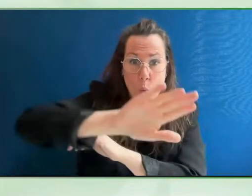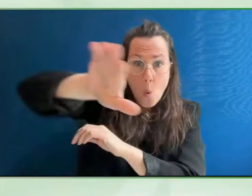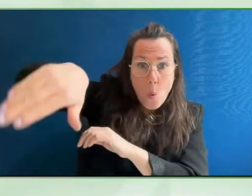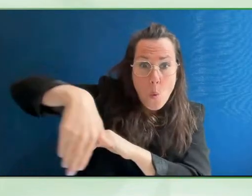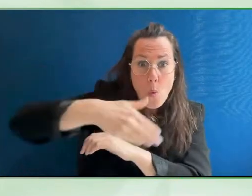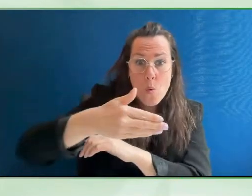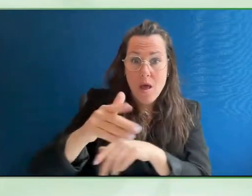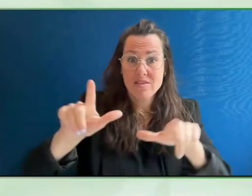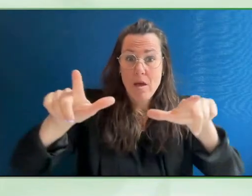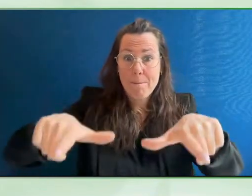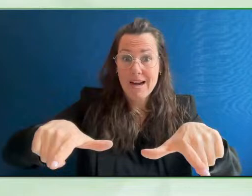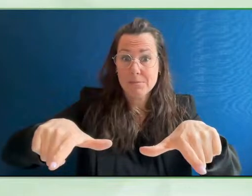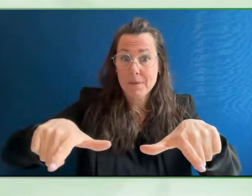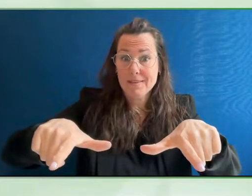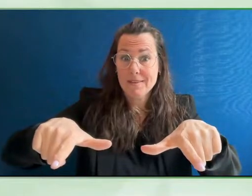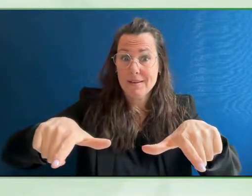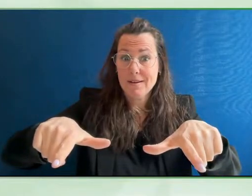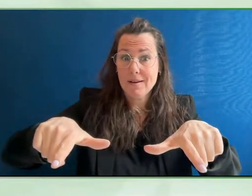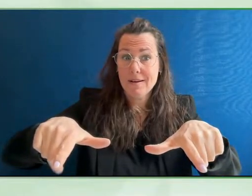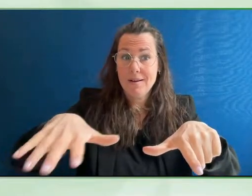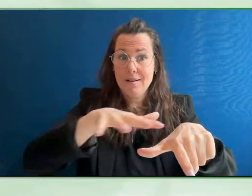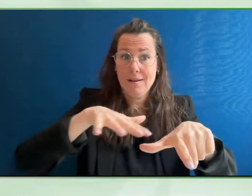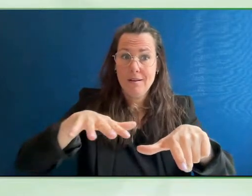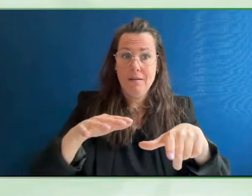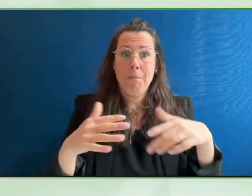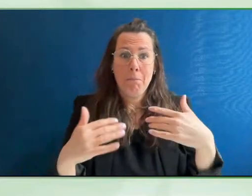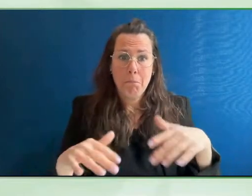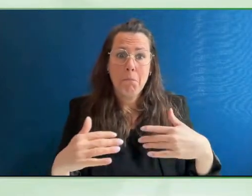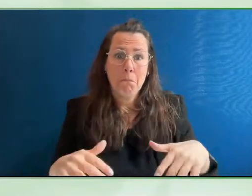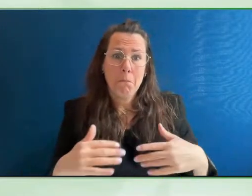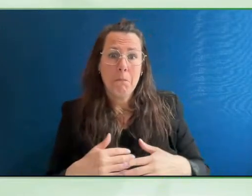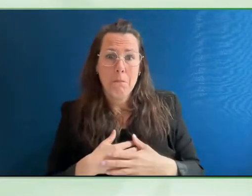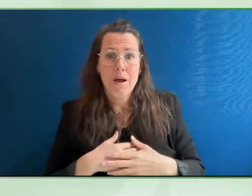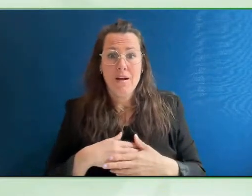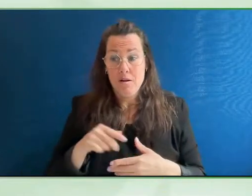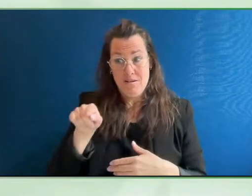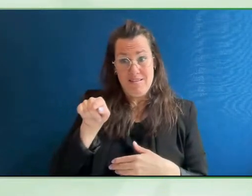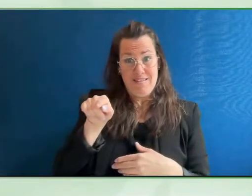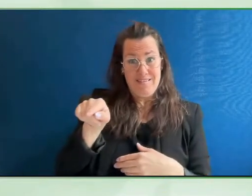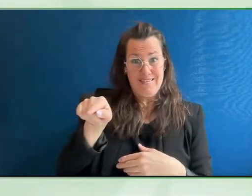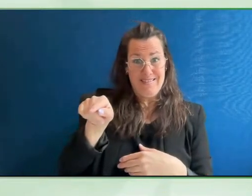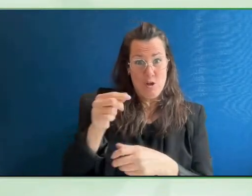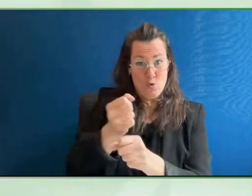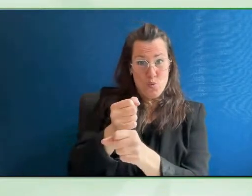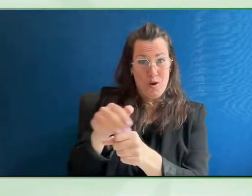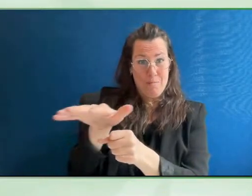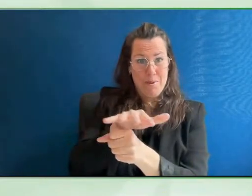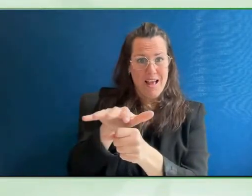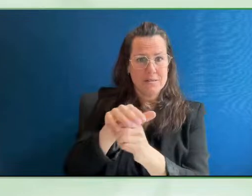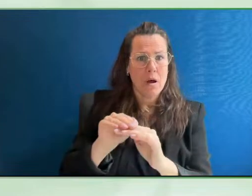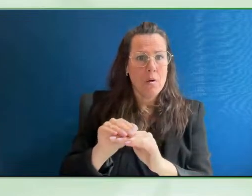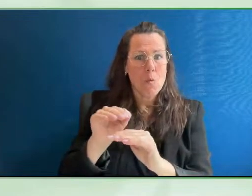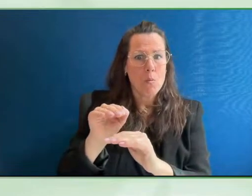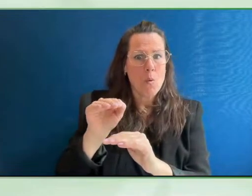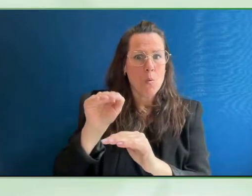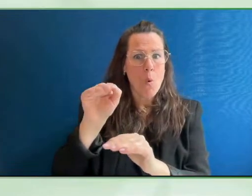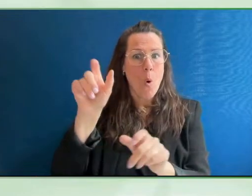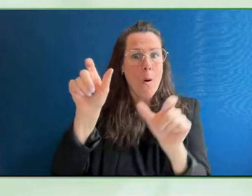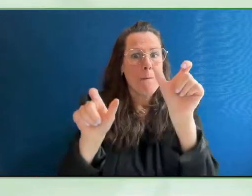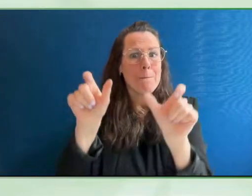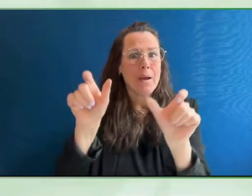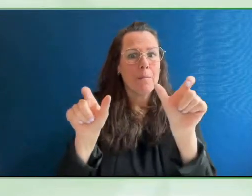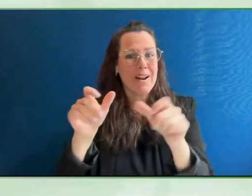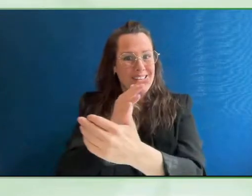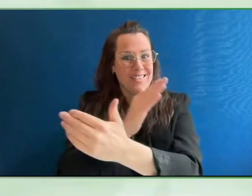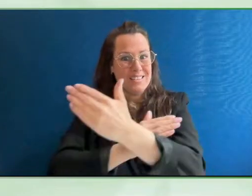If you're afraid of making a mistake, and we're always afraid of making a mistake, having someone tell us the language that we can use makes it